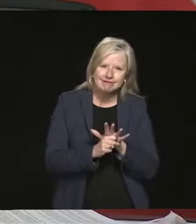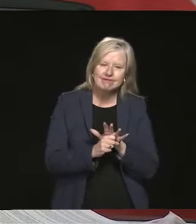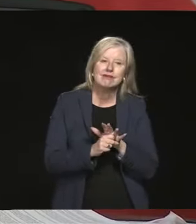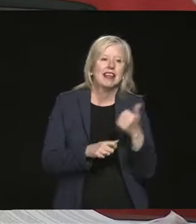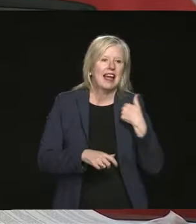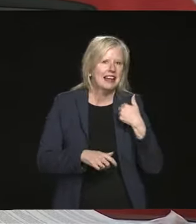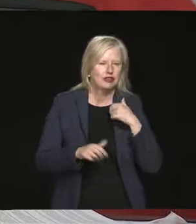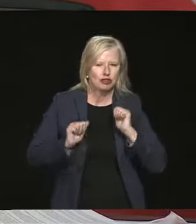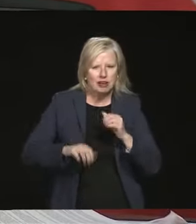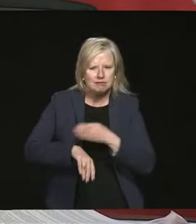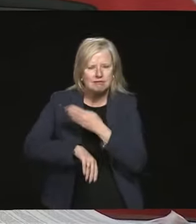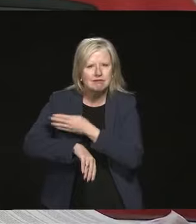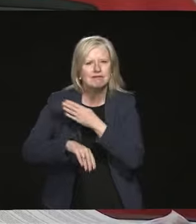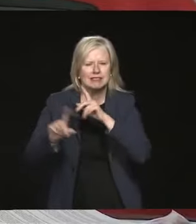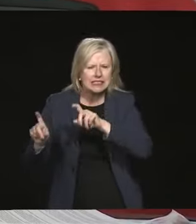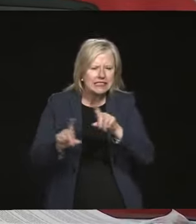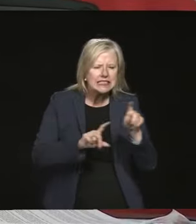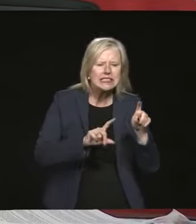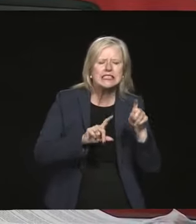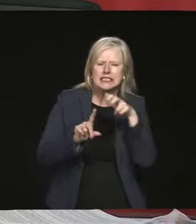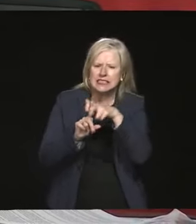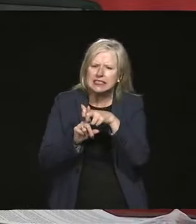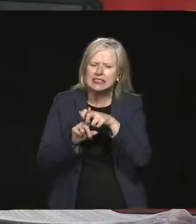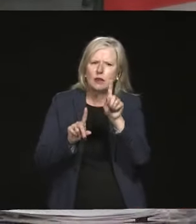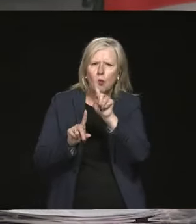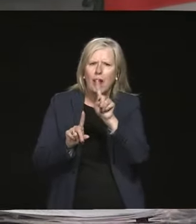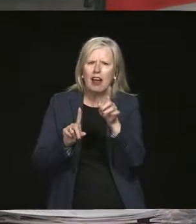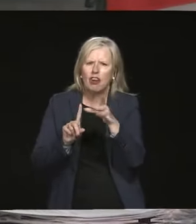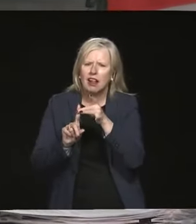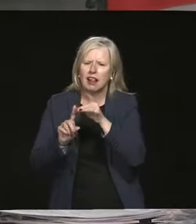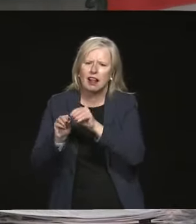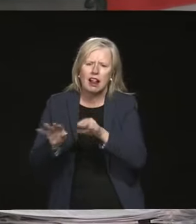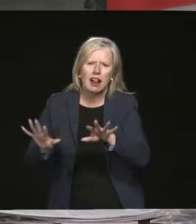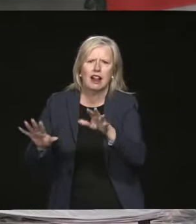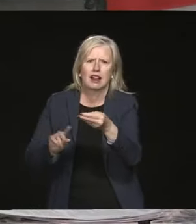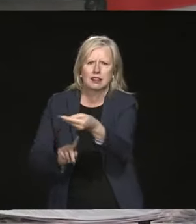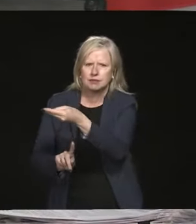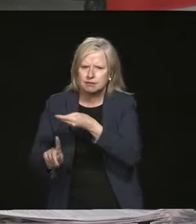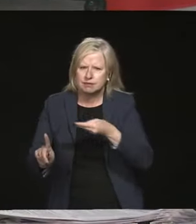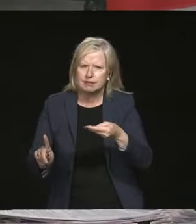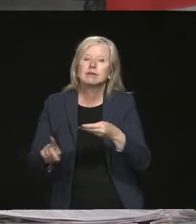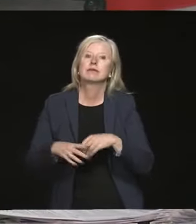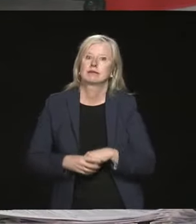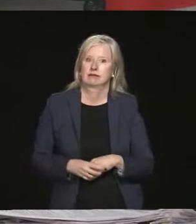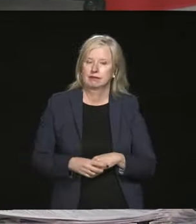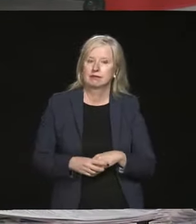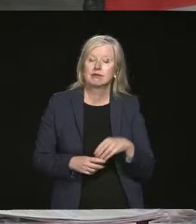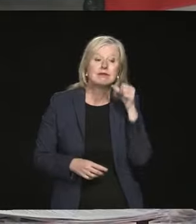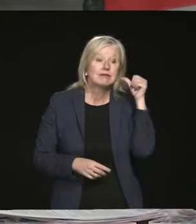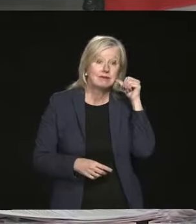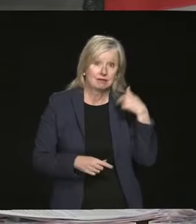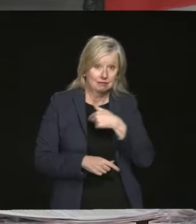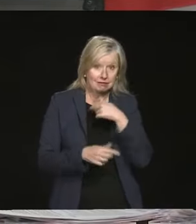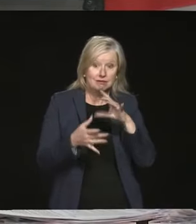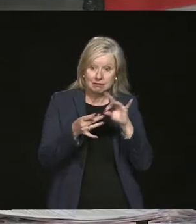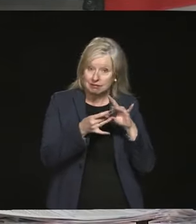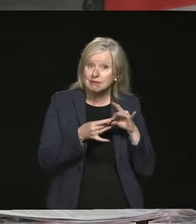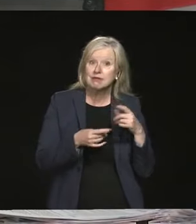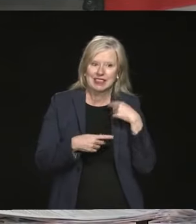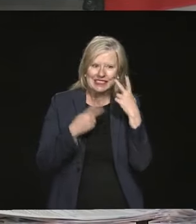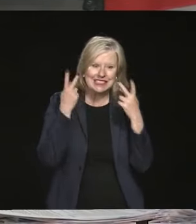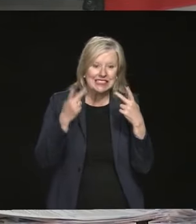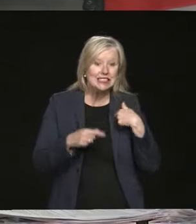is spreading. As I said yesterday, there are signs our collective efforts, starting several weeks back, have had an effect